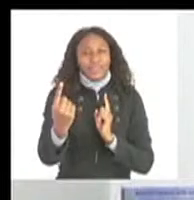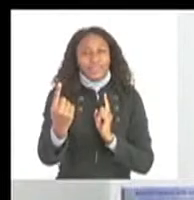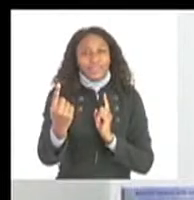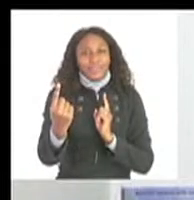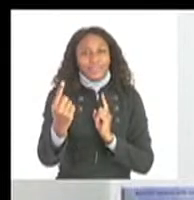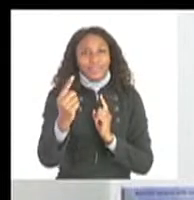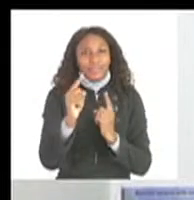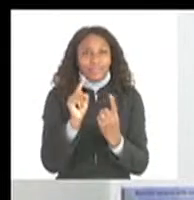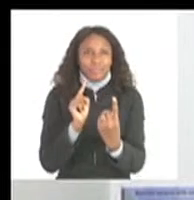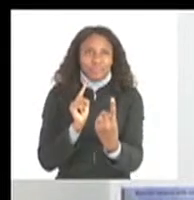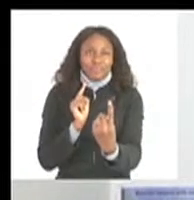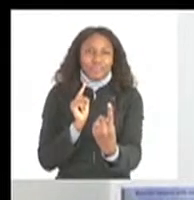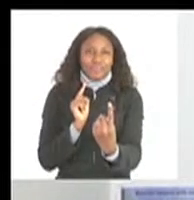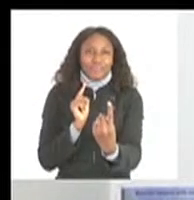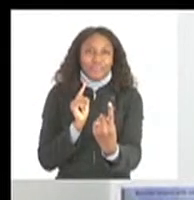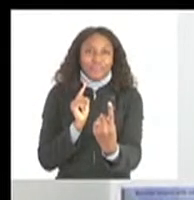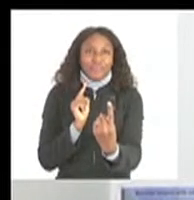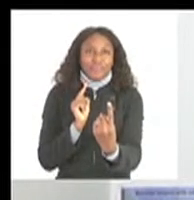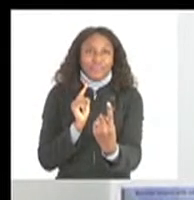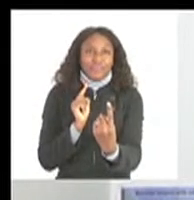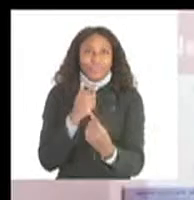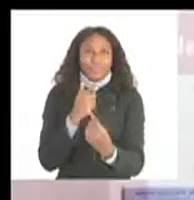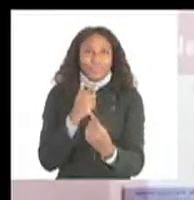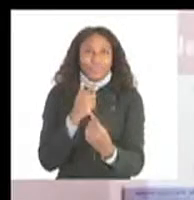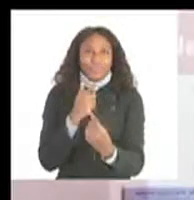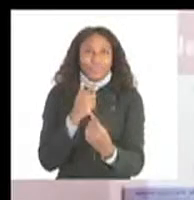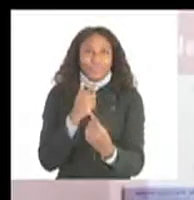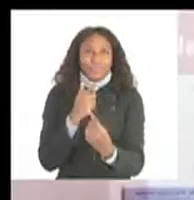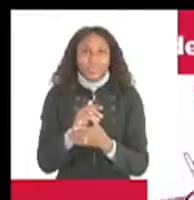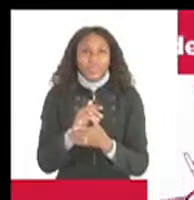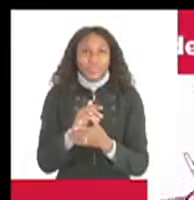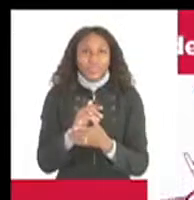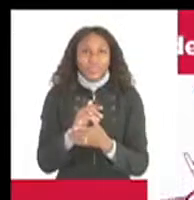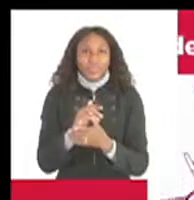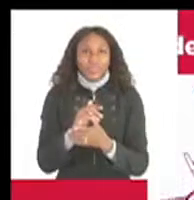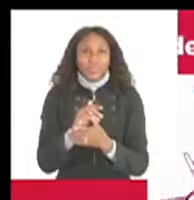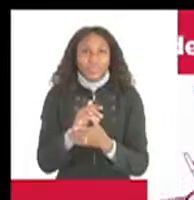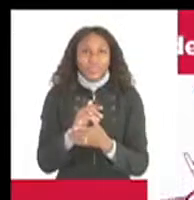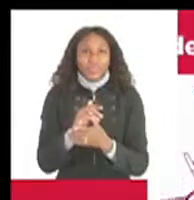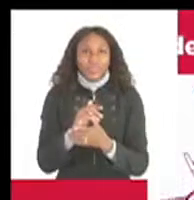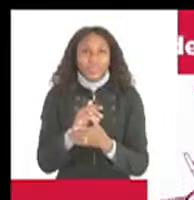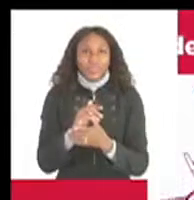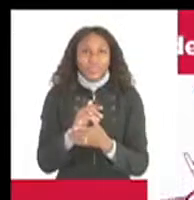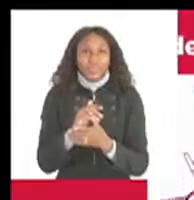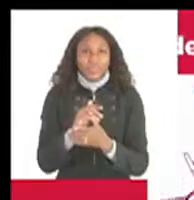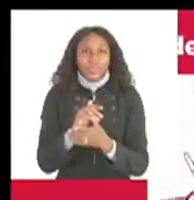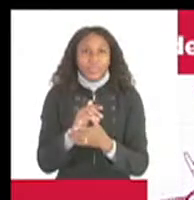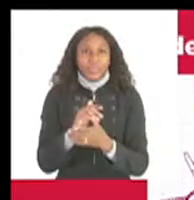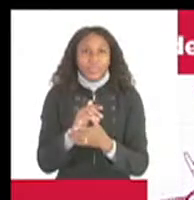We are keeping a distance. Thank you. So today our topic is